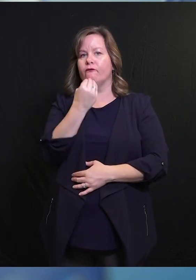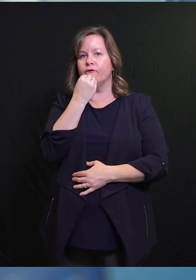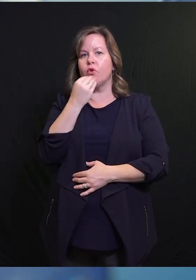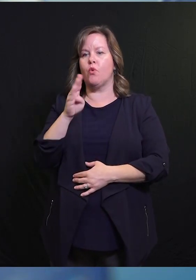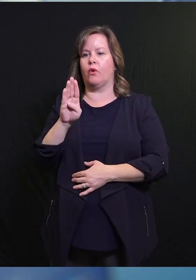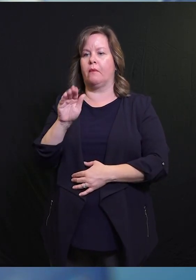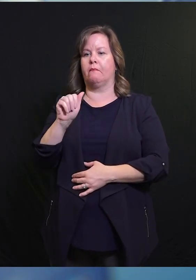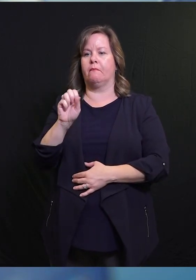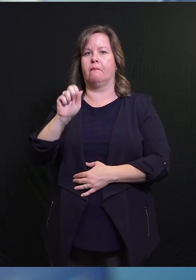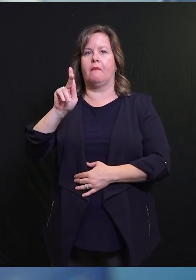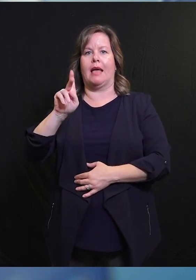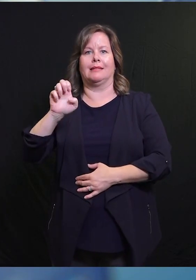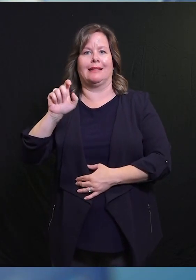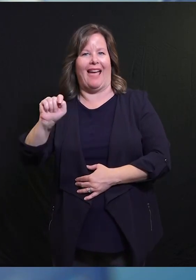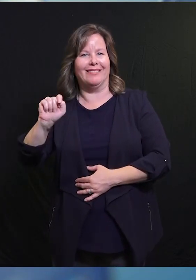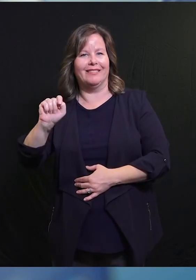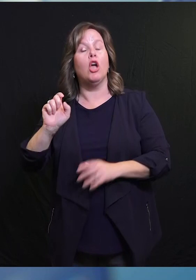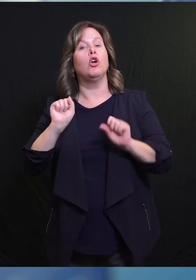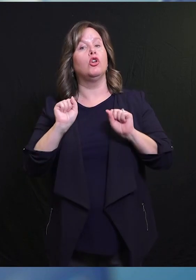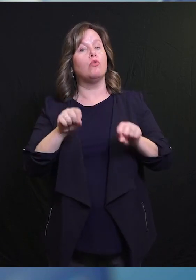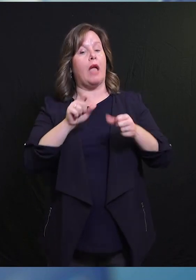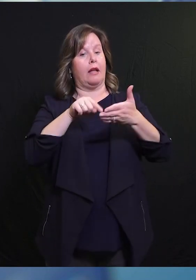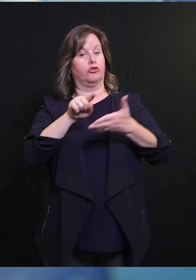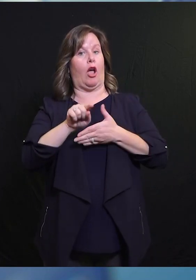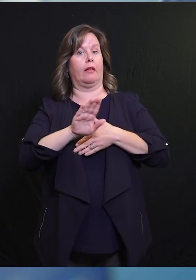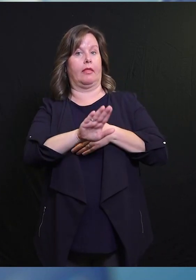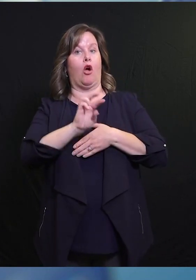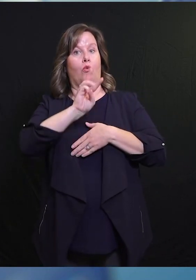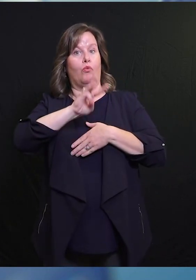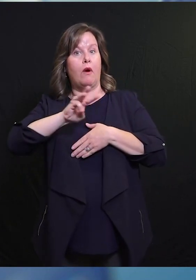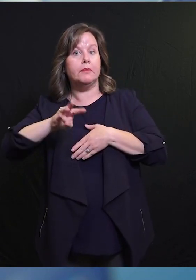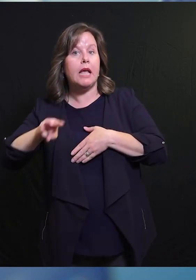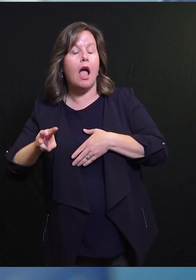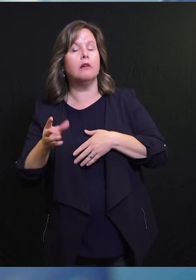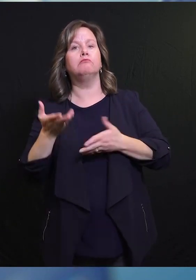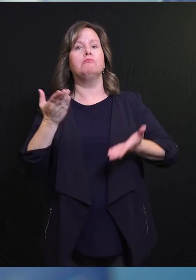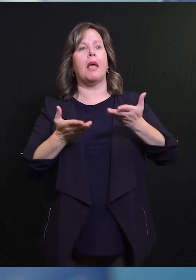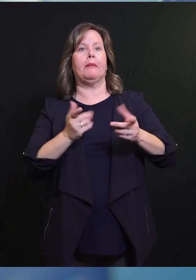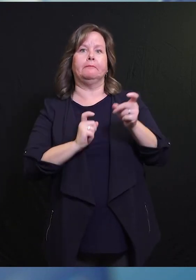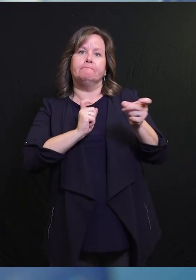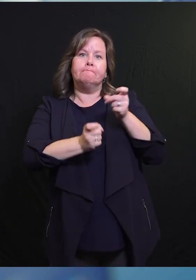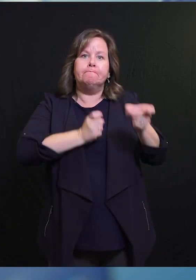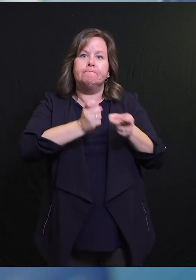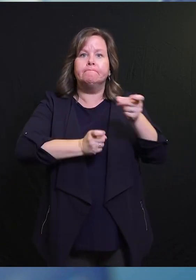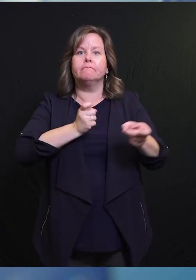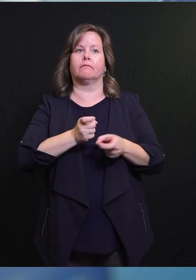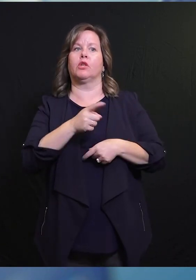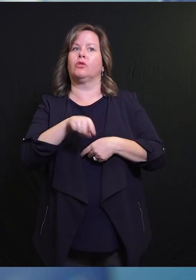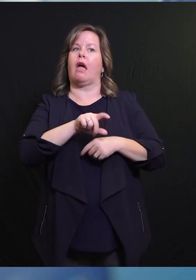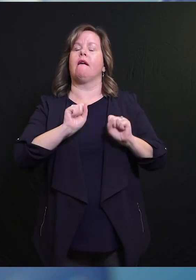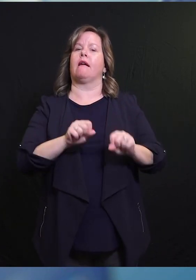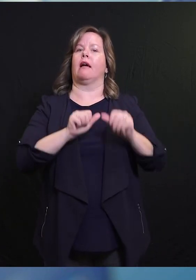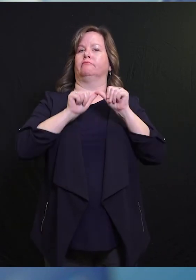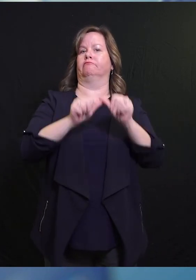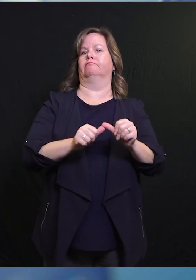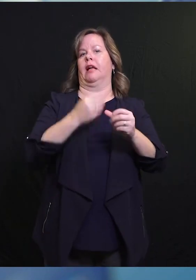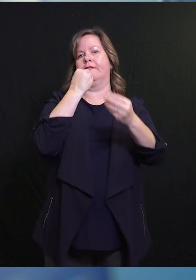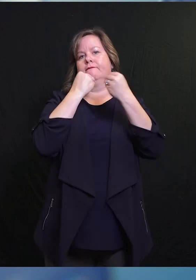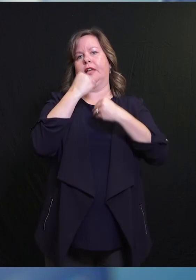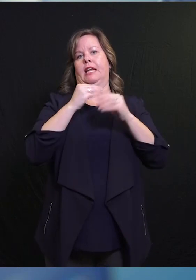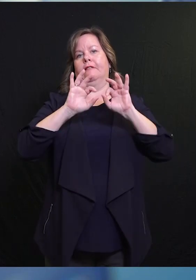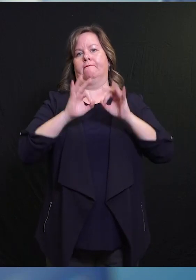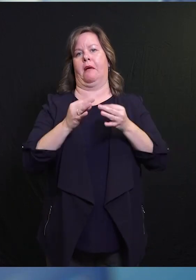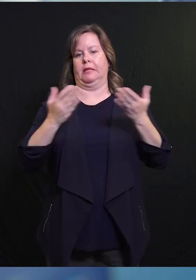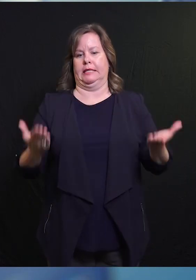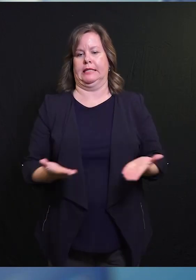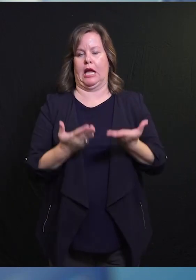kidsfoodbasket.org. Consider giving a donation to that organization so they can continue to feed families here in Kent, Ottawa,